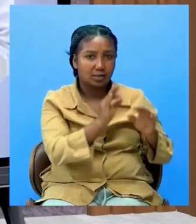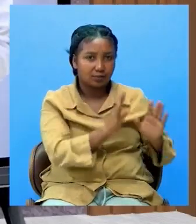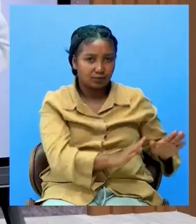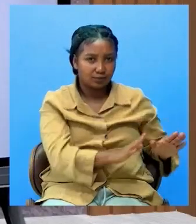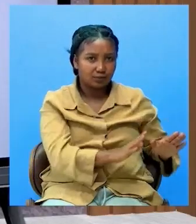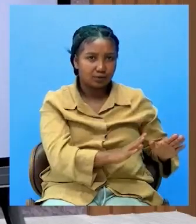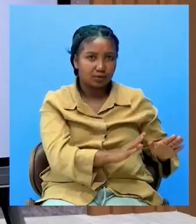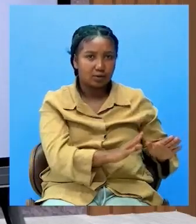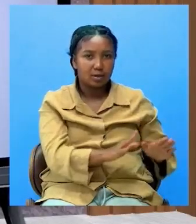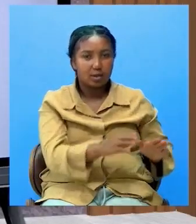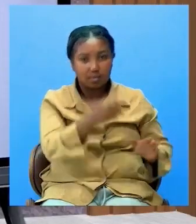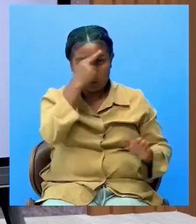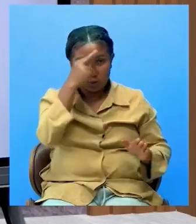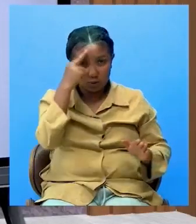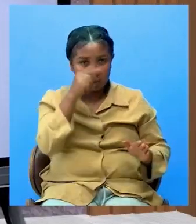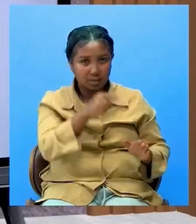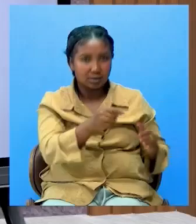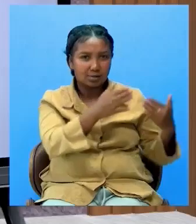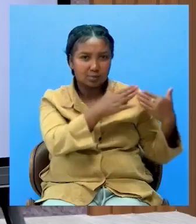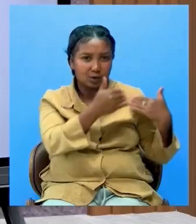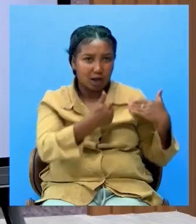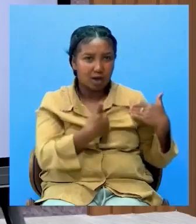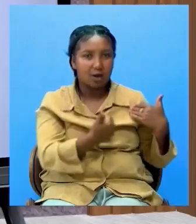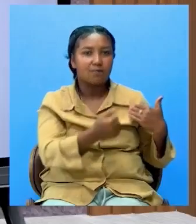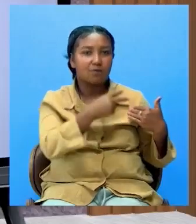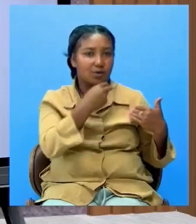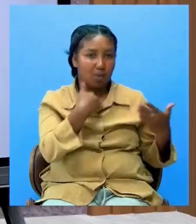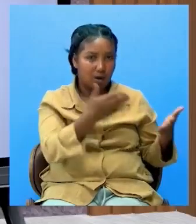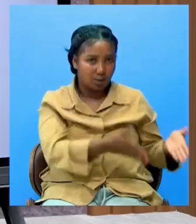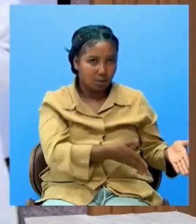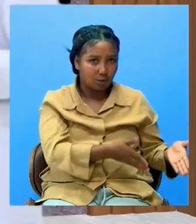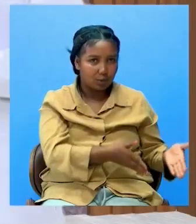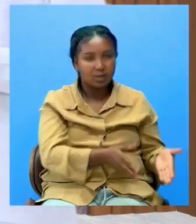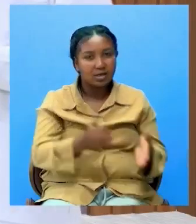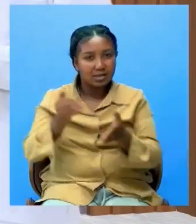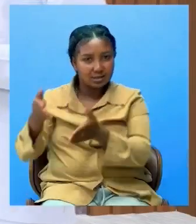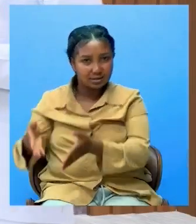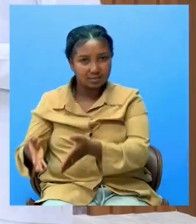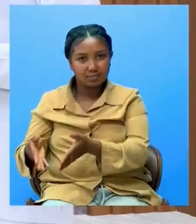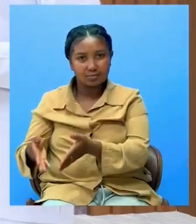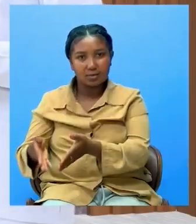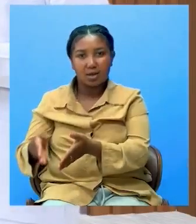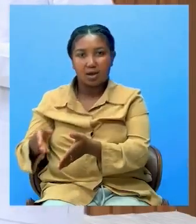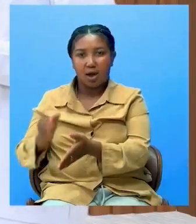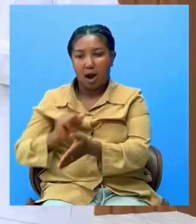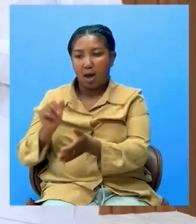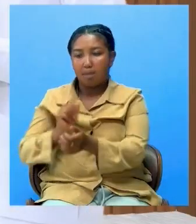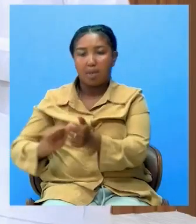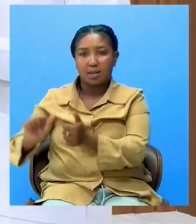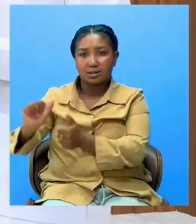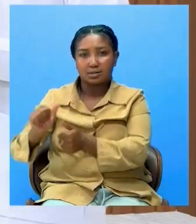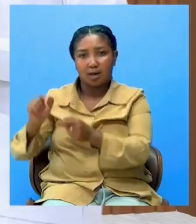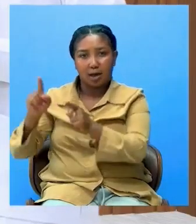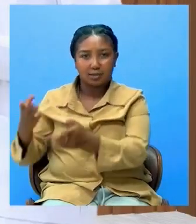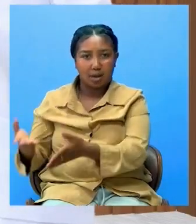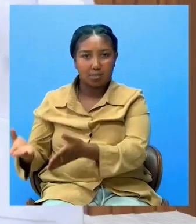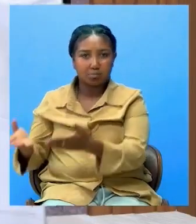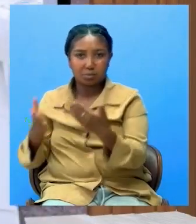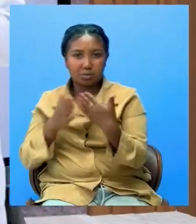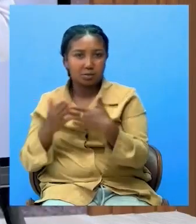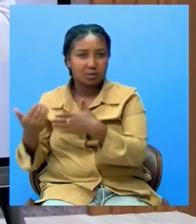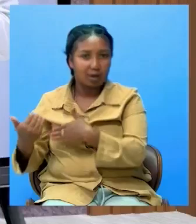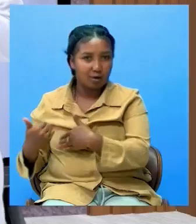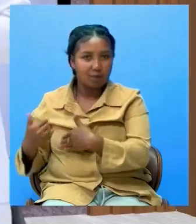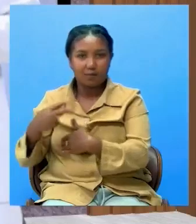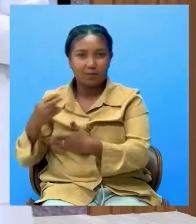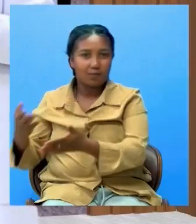independent clause because there is subject, here is a verb. And also this one is also, I passed my exam. This one is also